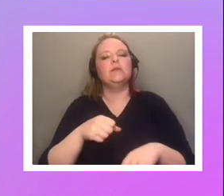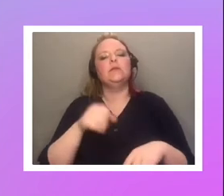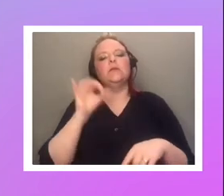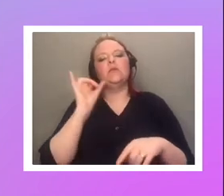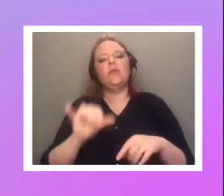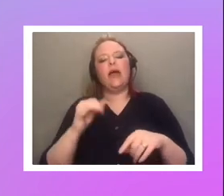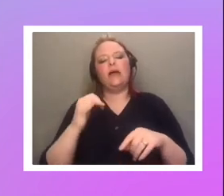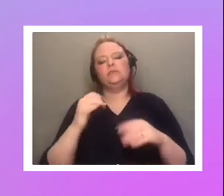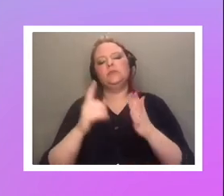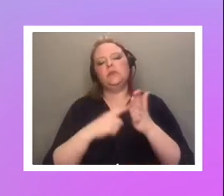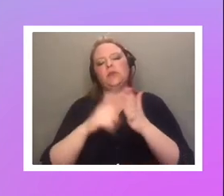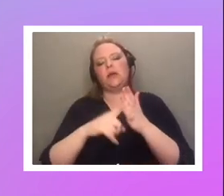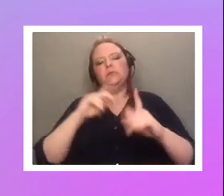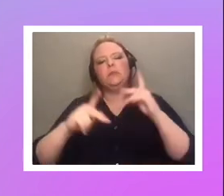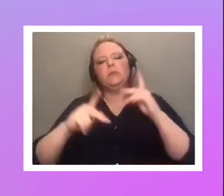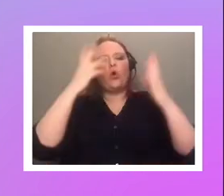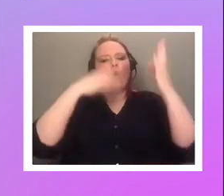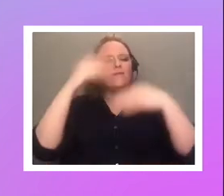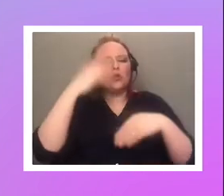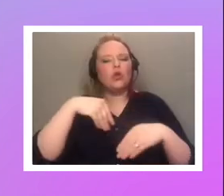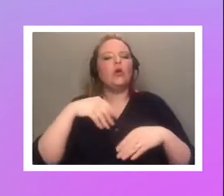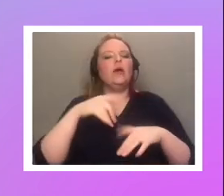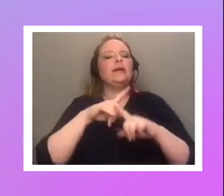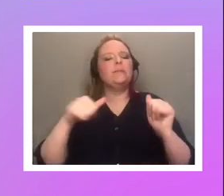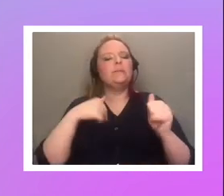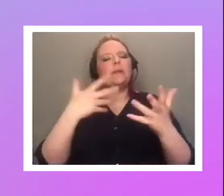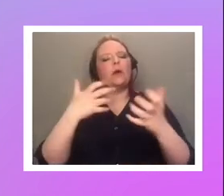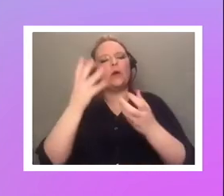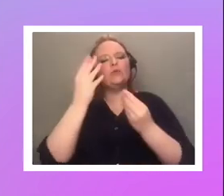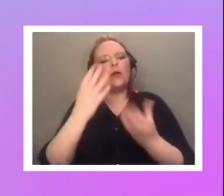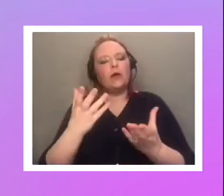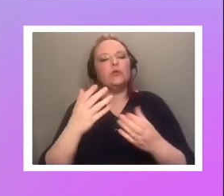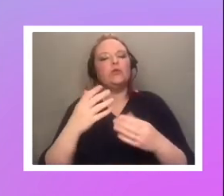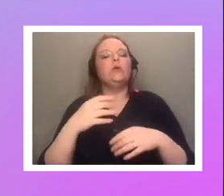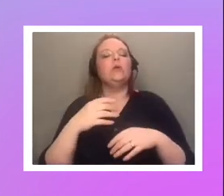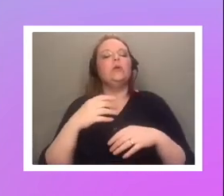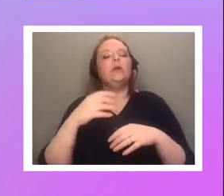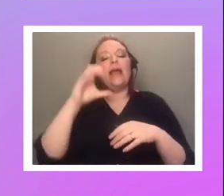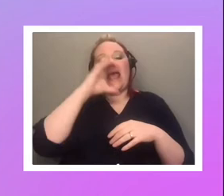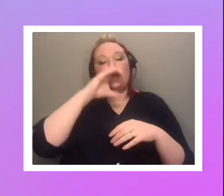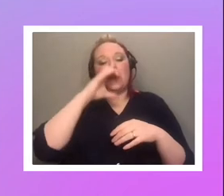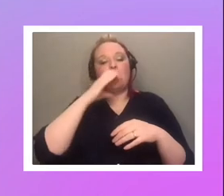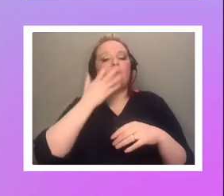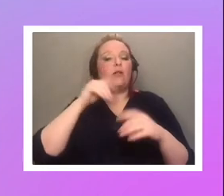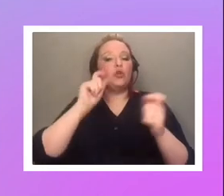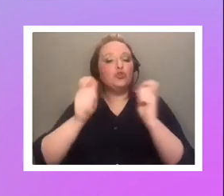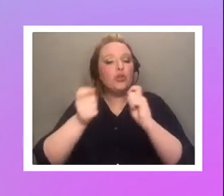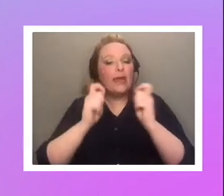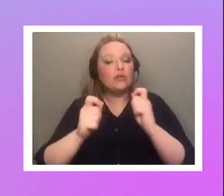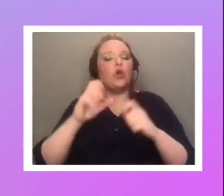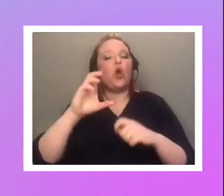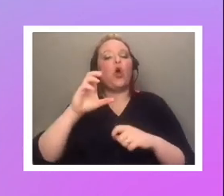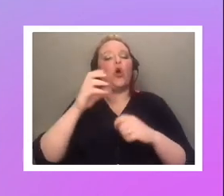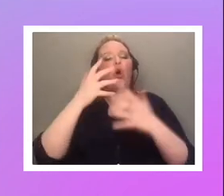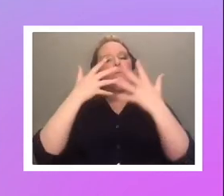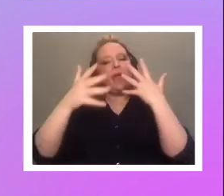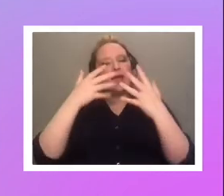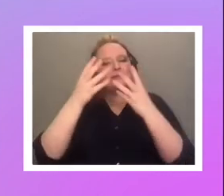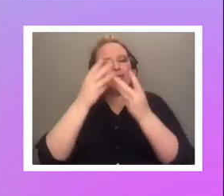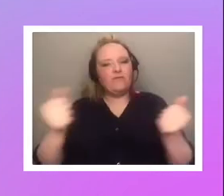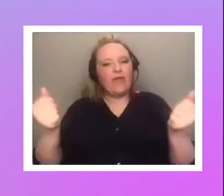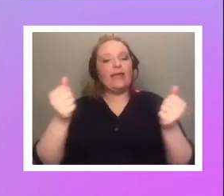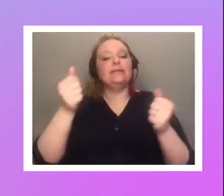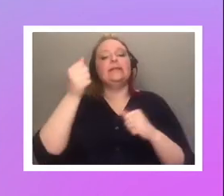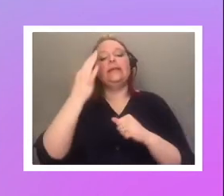that often gets missed, but also to say that, you know, things like animated color changes and opacity fades, if you are just kind